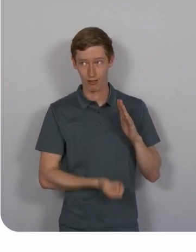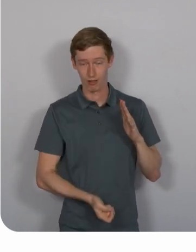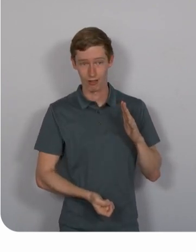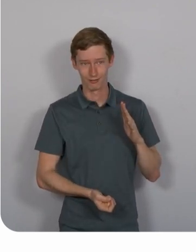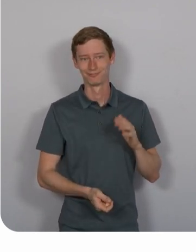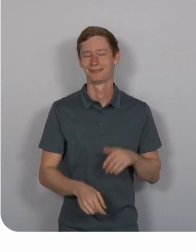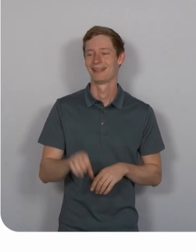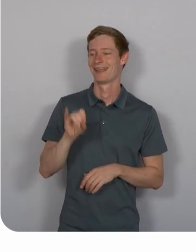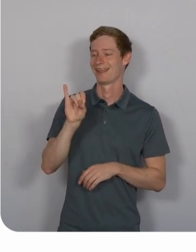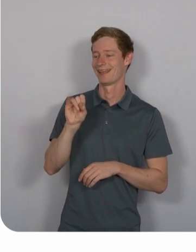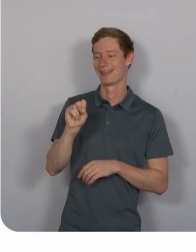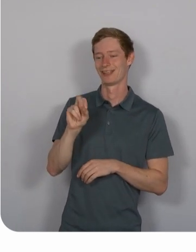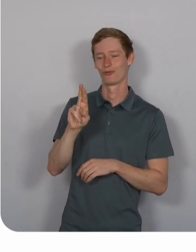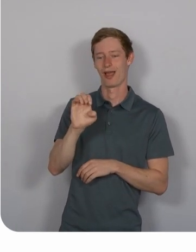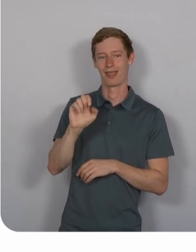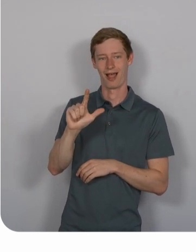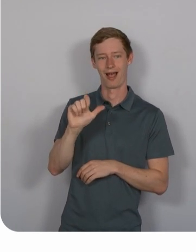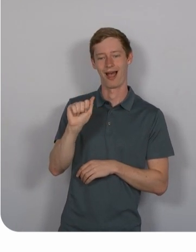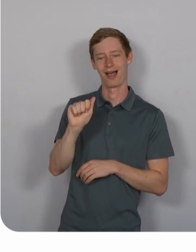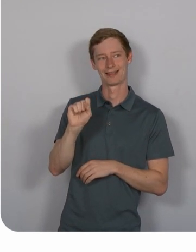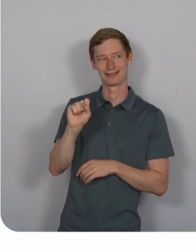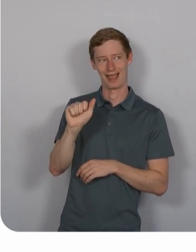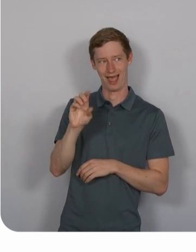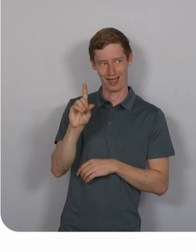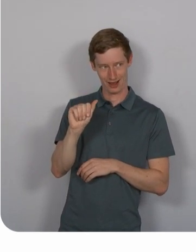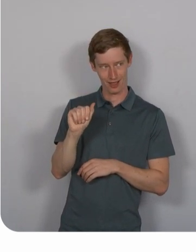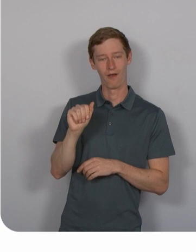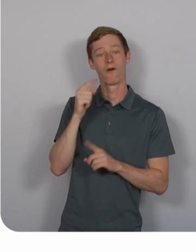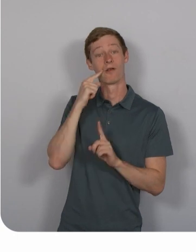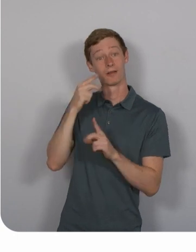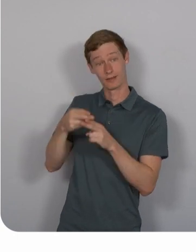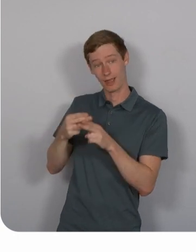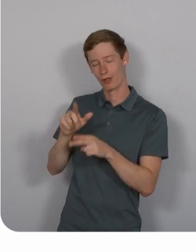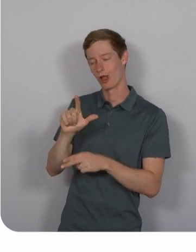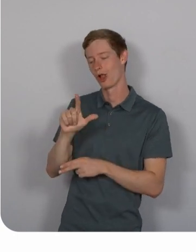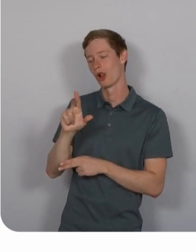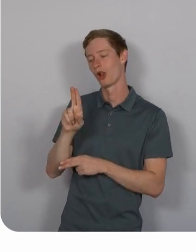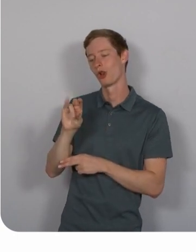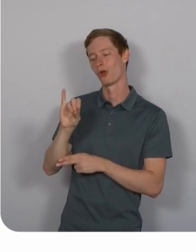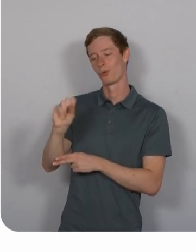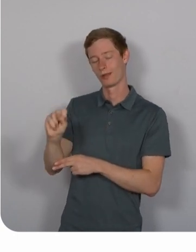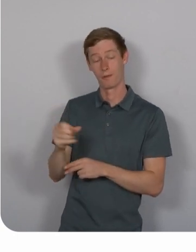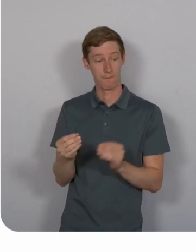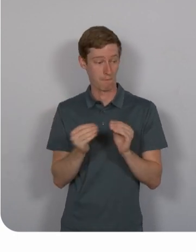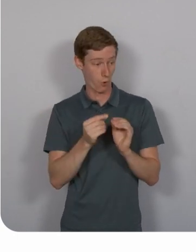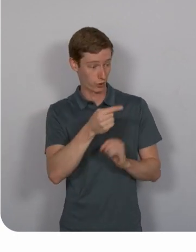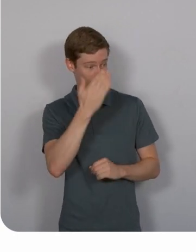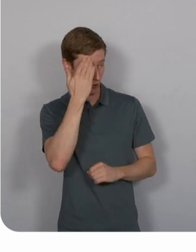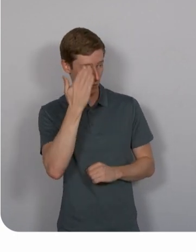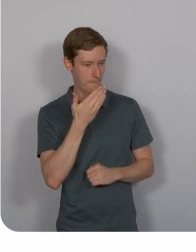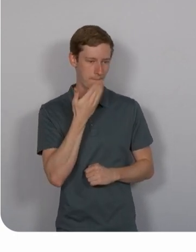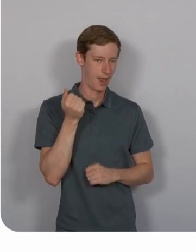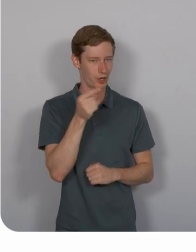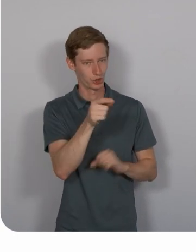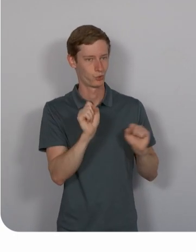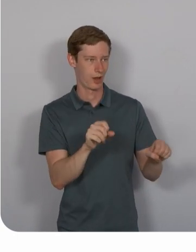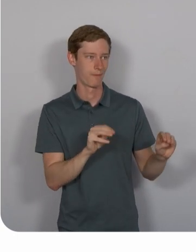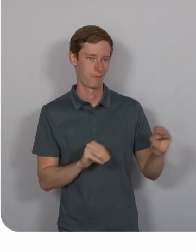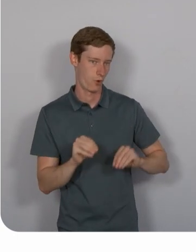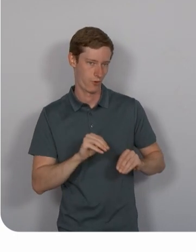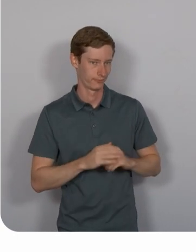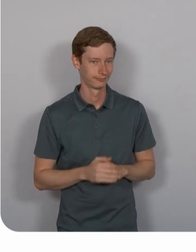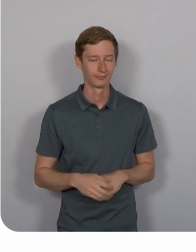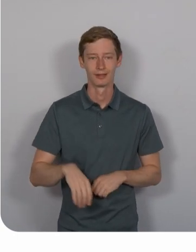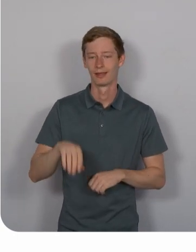Israel Adesanya as Luis. He'll make sure you never tap out. The more you know, the better you can move on the mat. Kendall Jenner